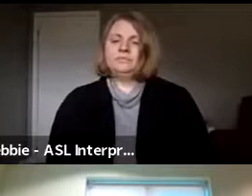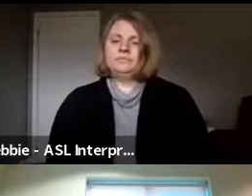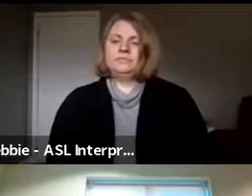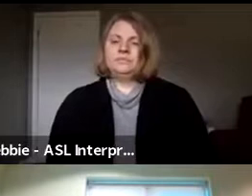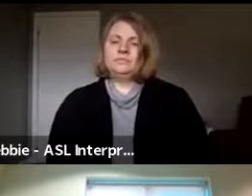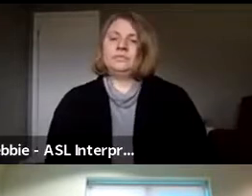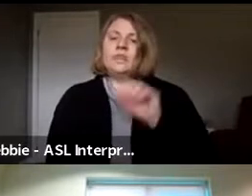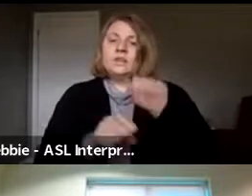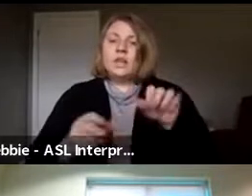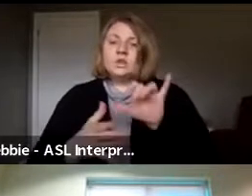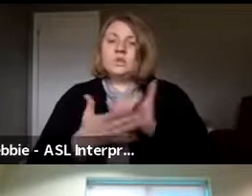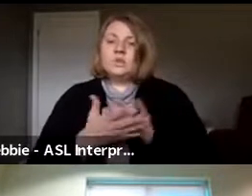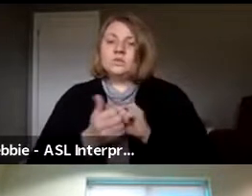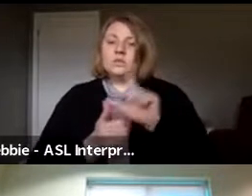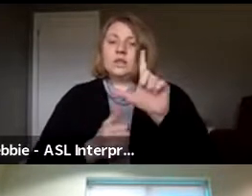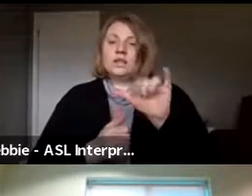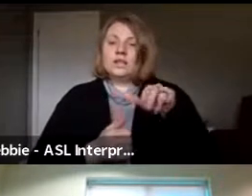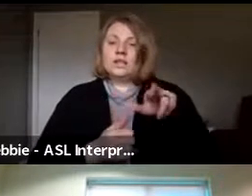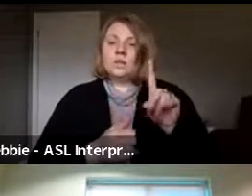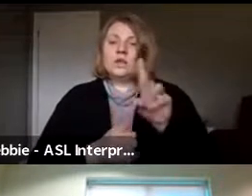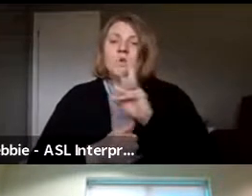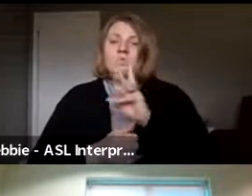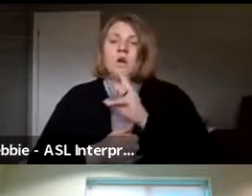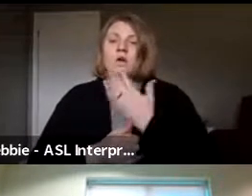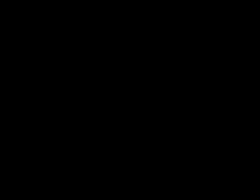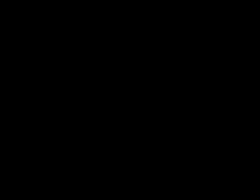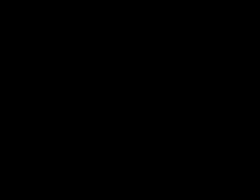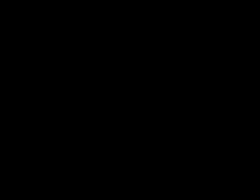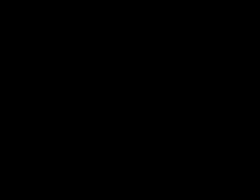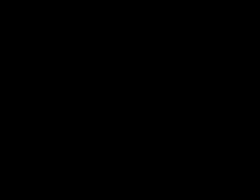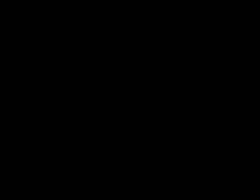You can do this technique with liquid watercolors if you have the option.